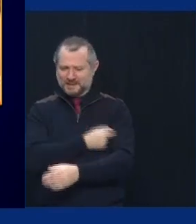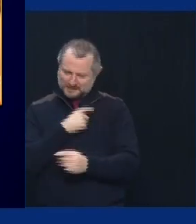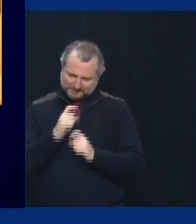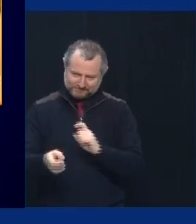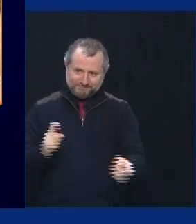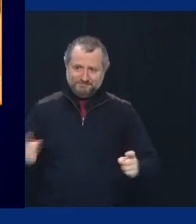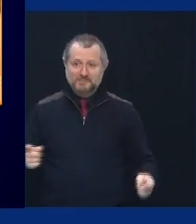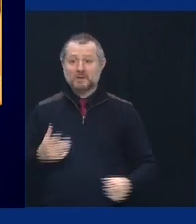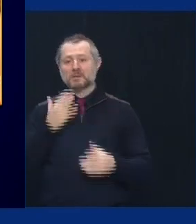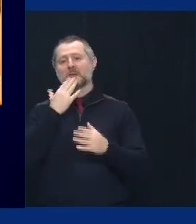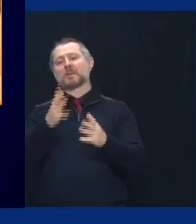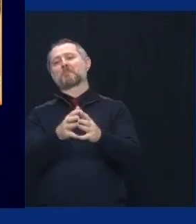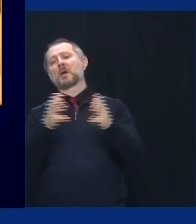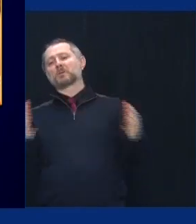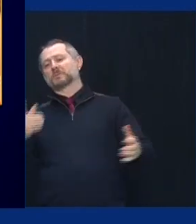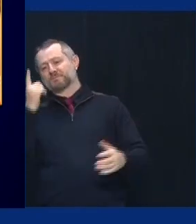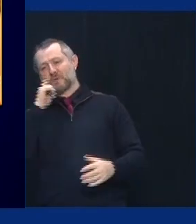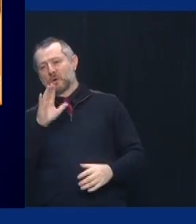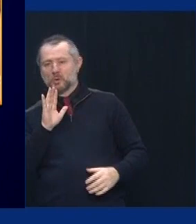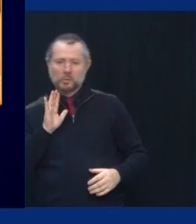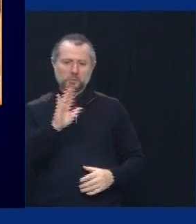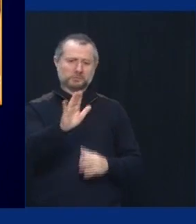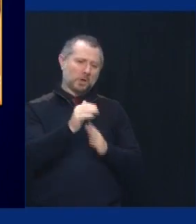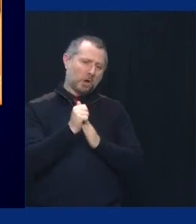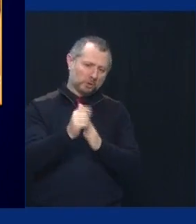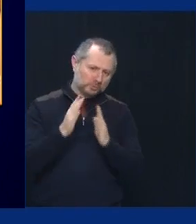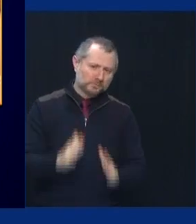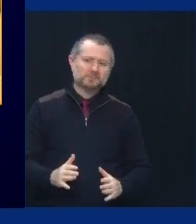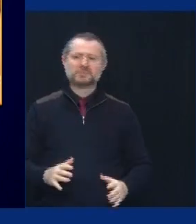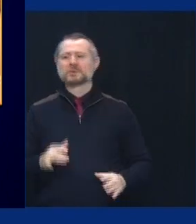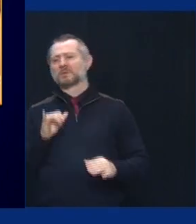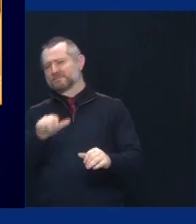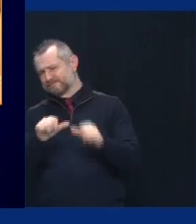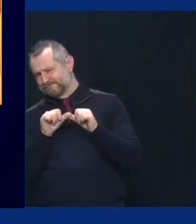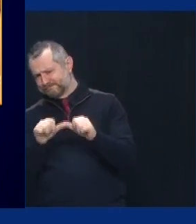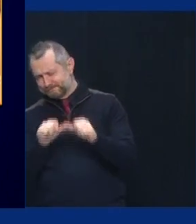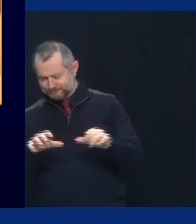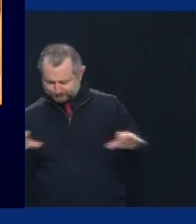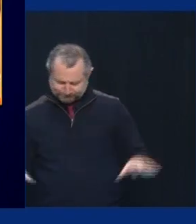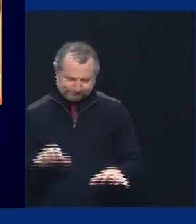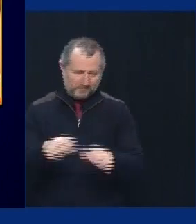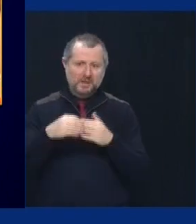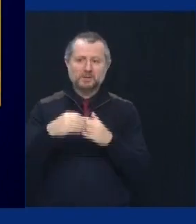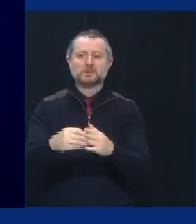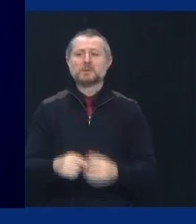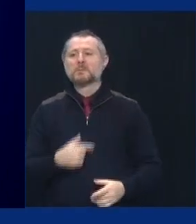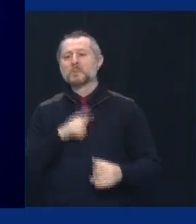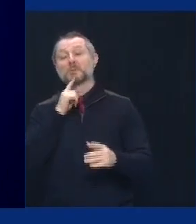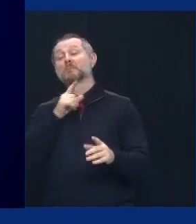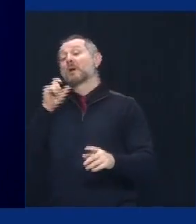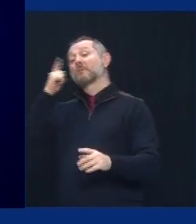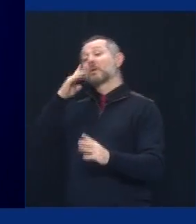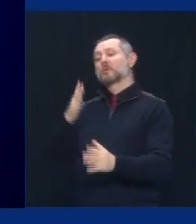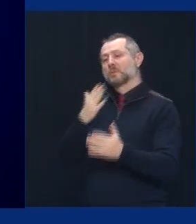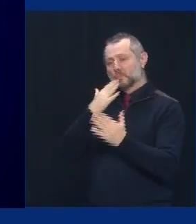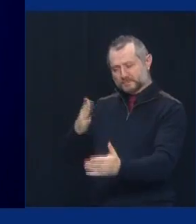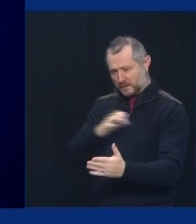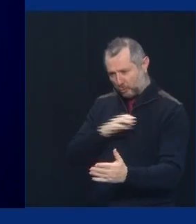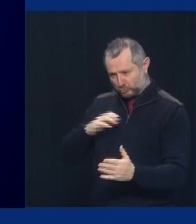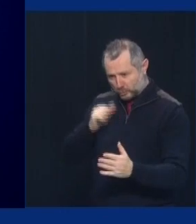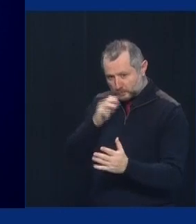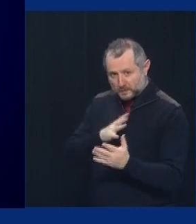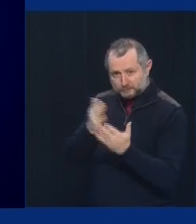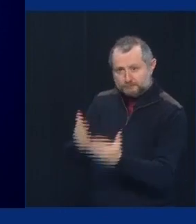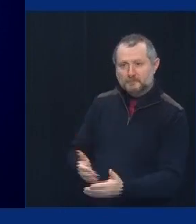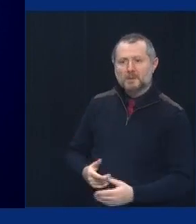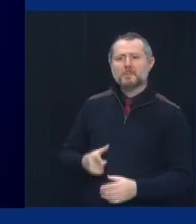you very much for inviting me here today, ongoing leadership. Thank you. Thank you so much, Congressmember. Thank you. And keep up